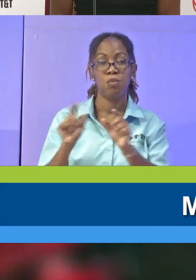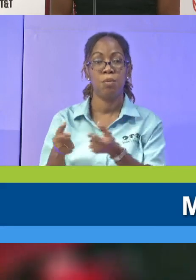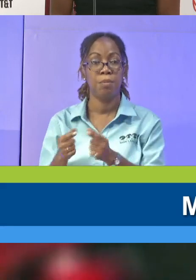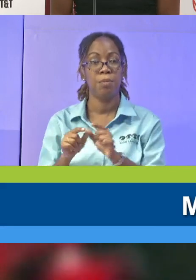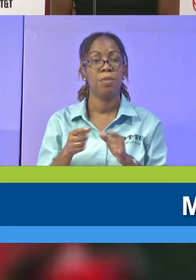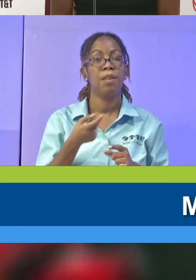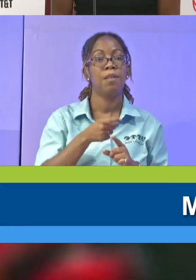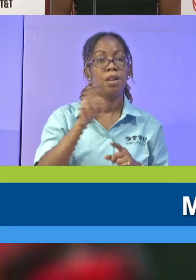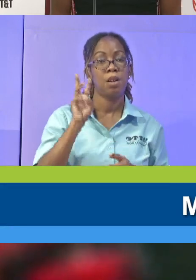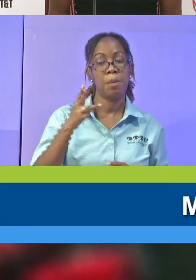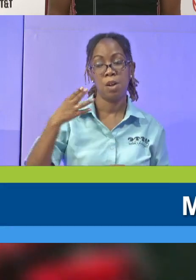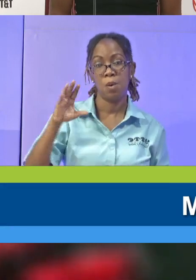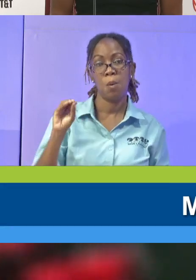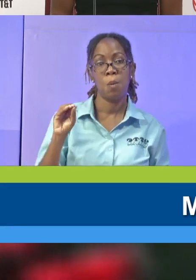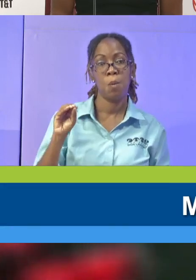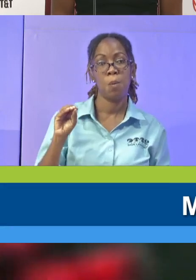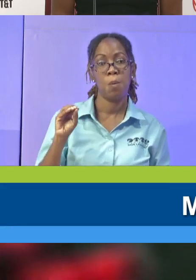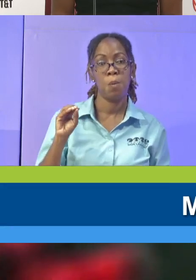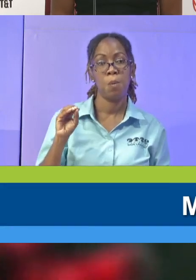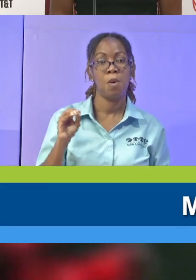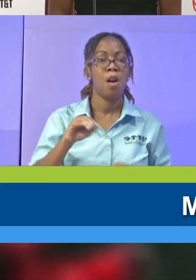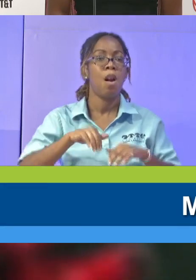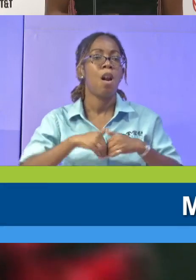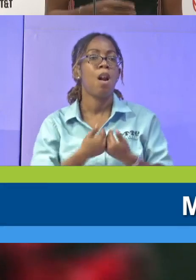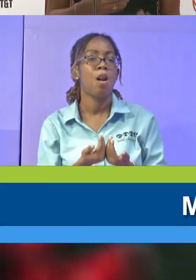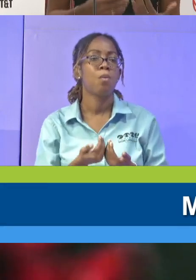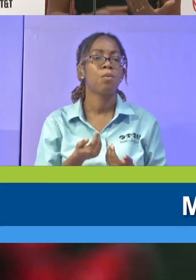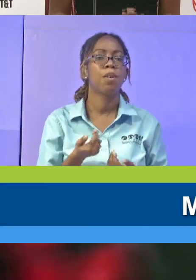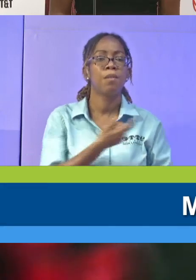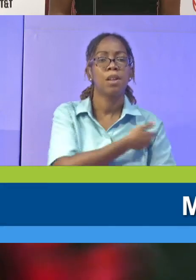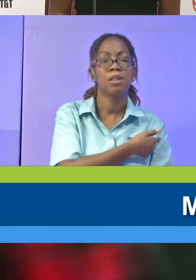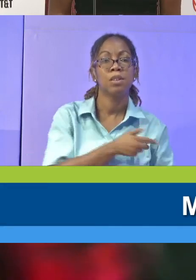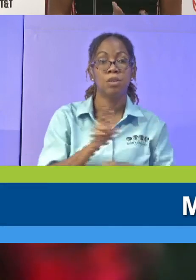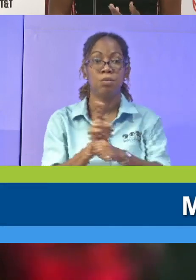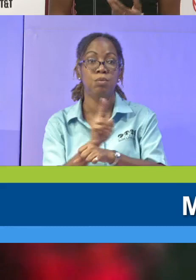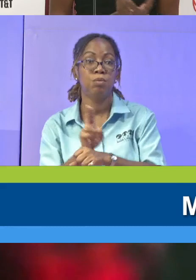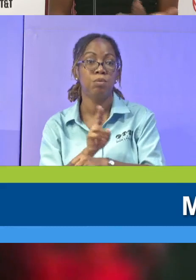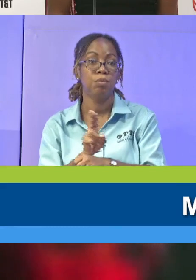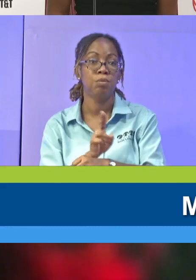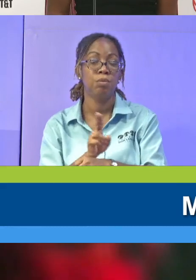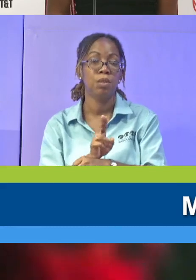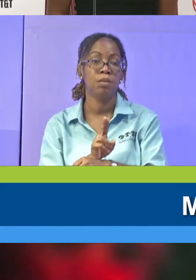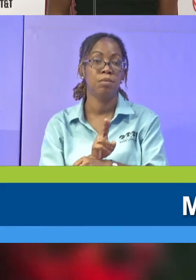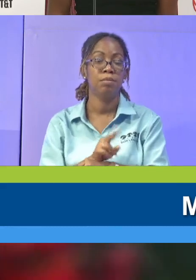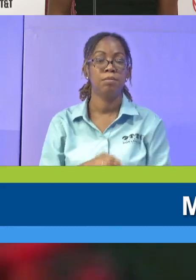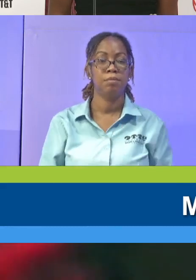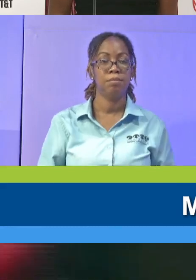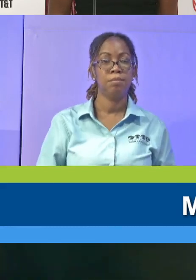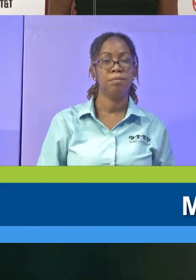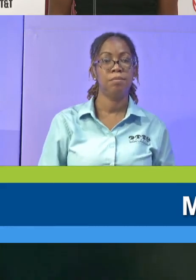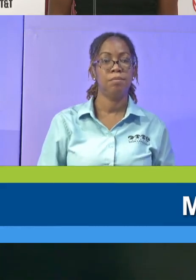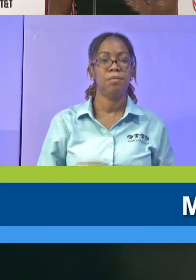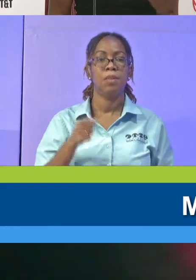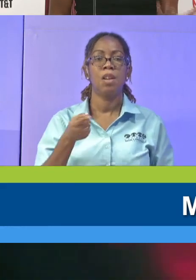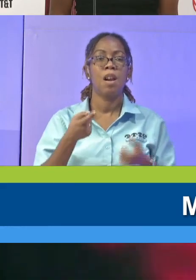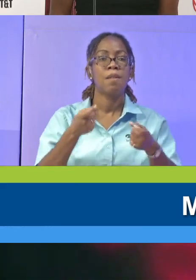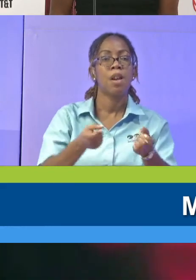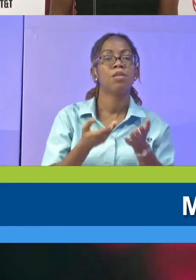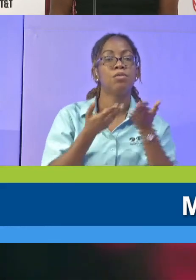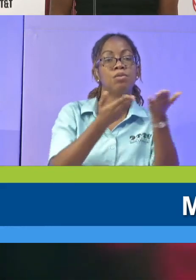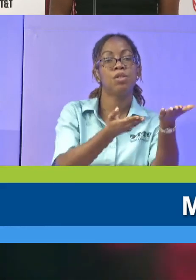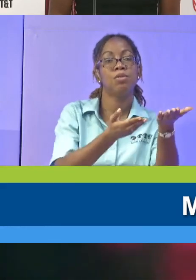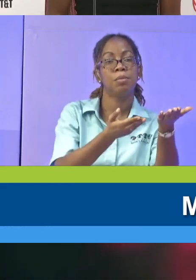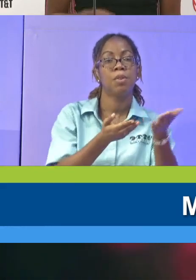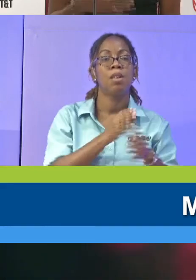WHO as it relates to how the vaccines are used. The SAGE group will issue its recommendations for use in